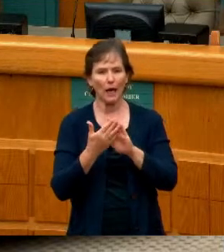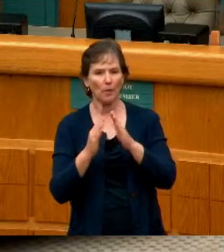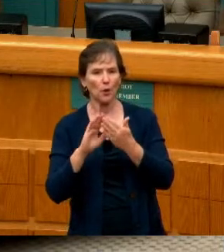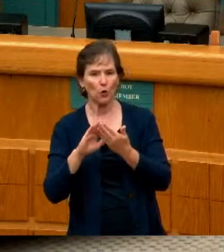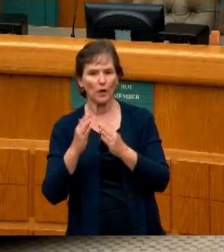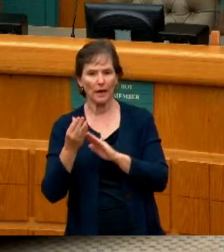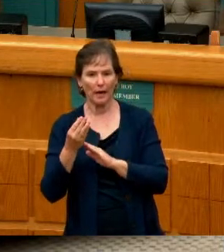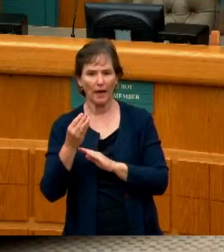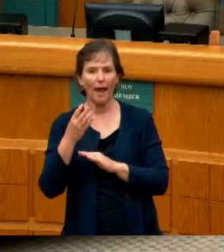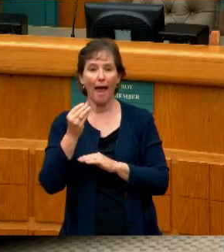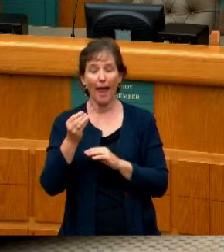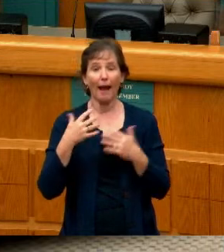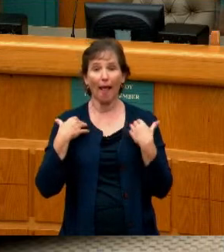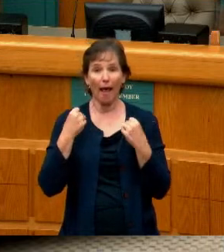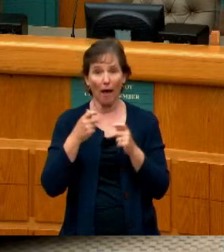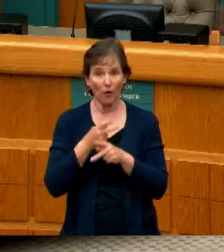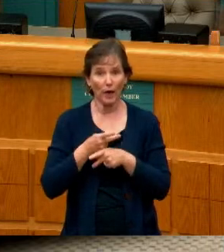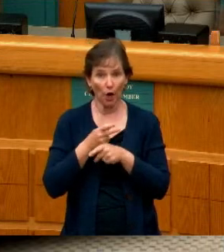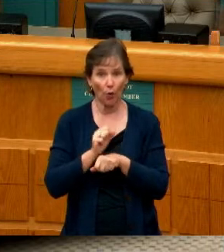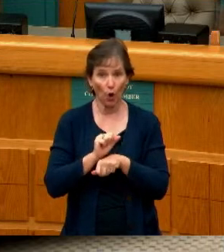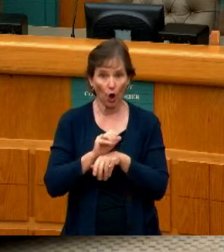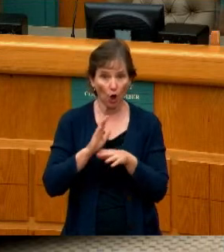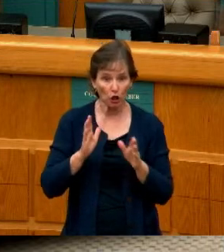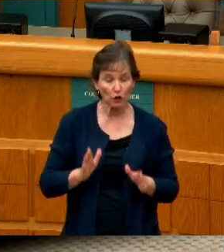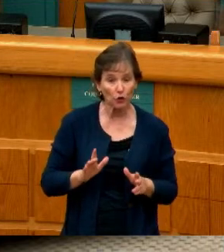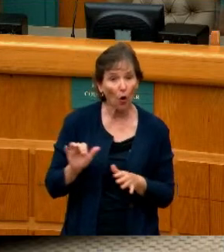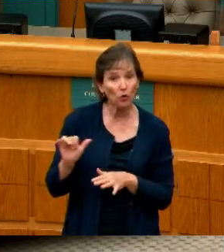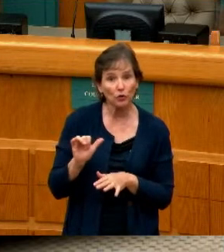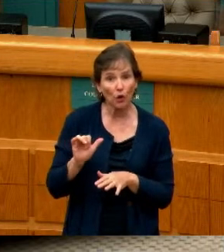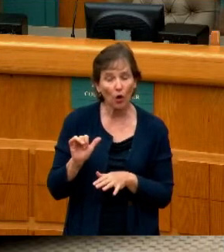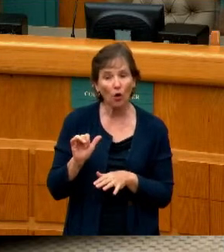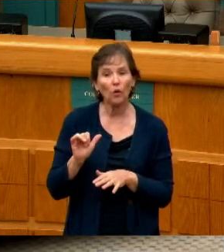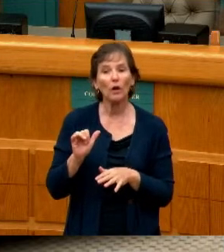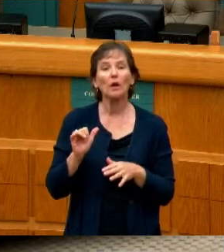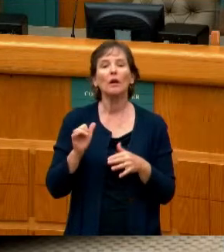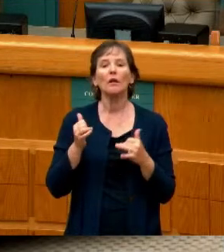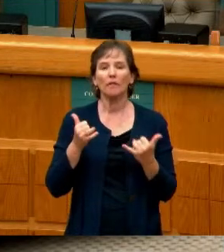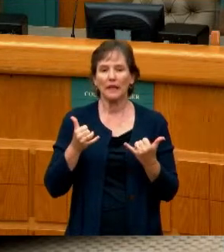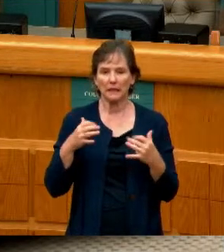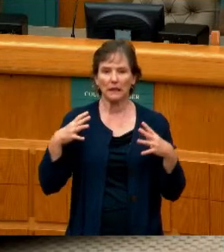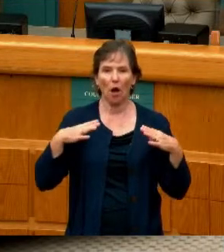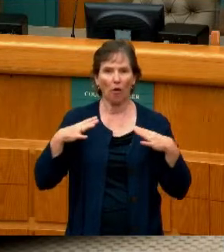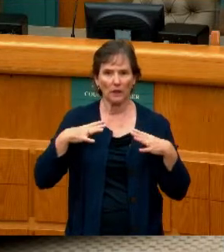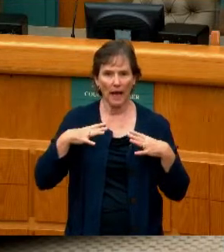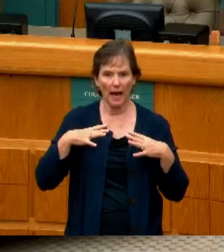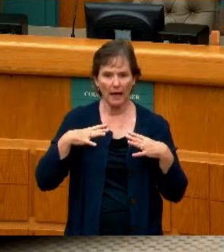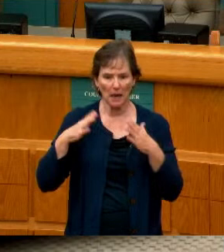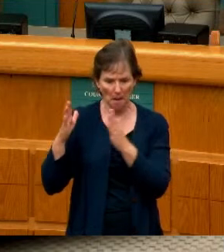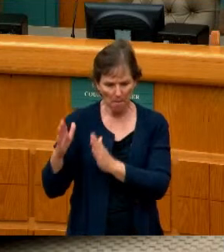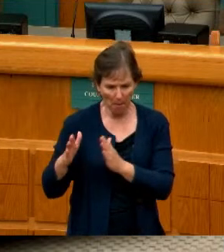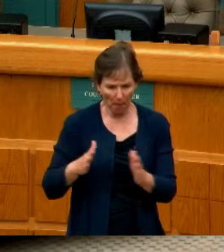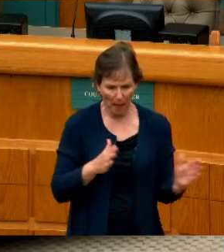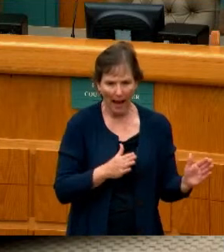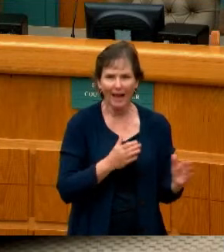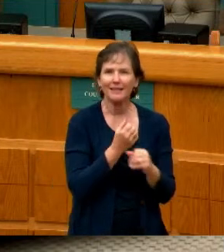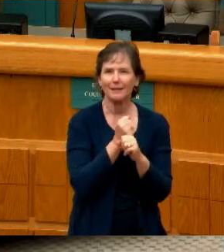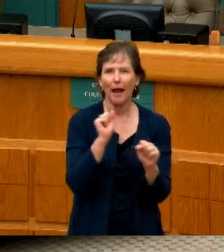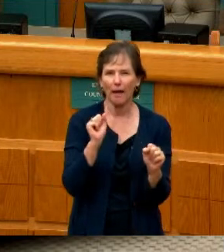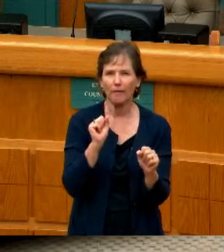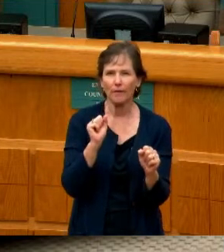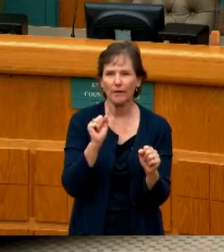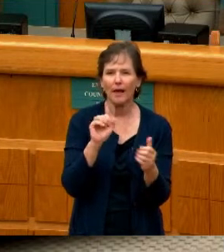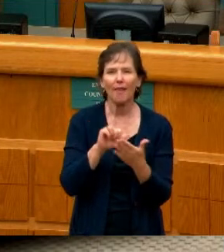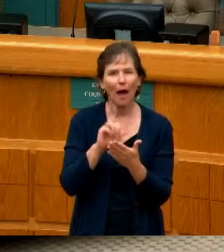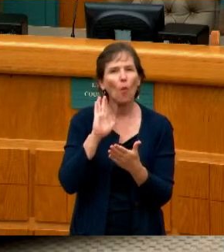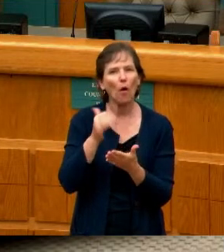families during this time, and of course our community and our healthcare workers, is to plan a safe Thanksgiving, which will begin